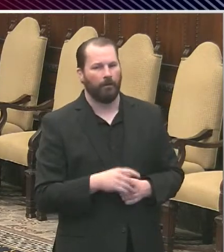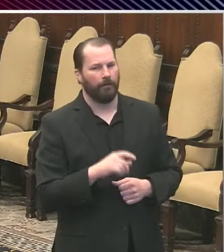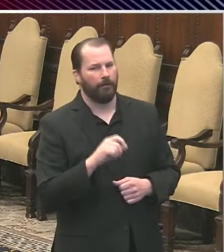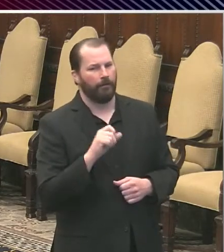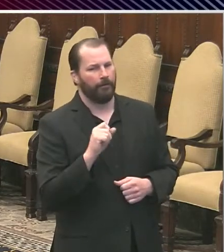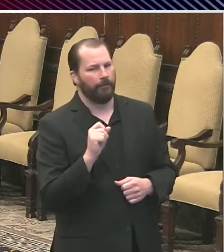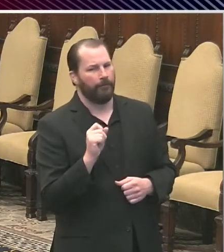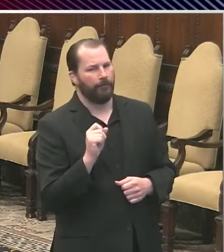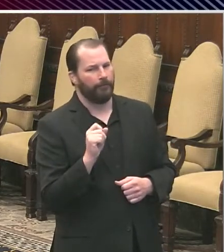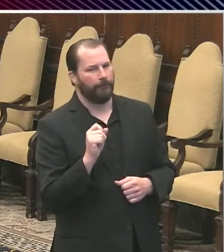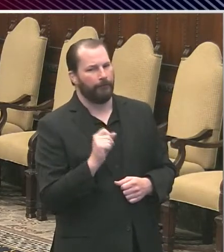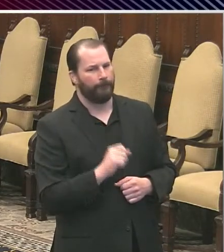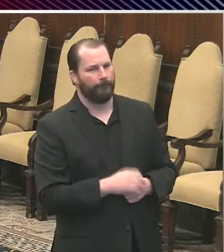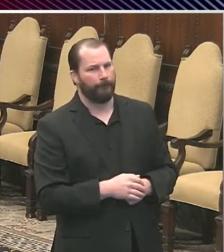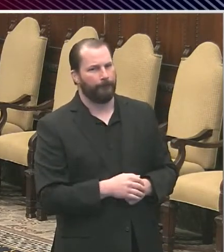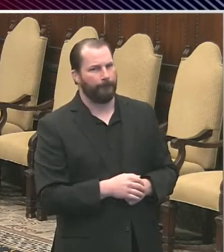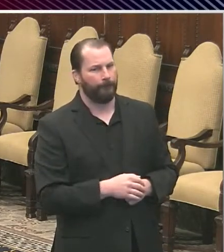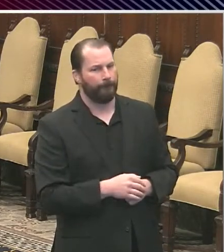regards